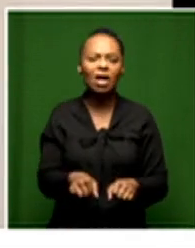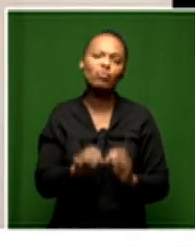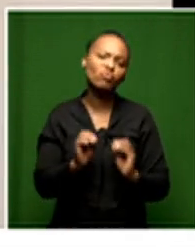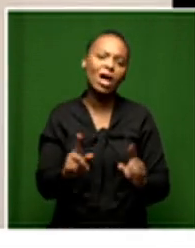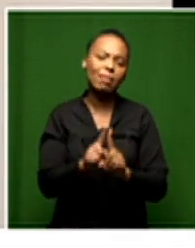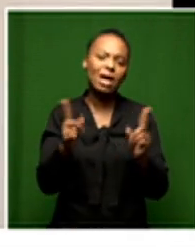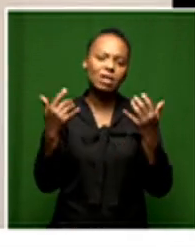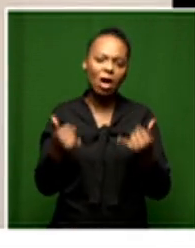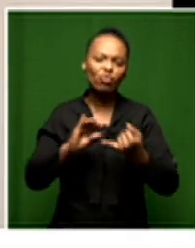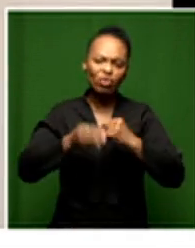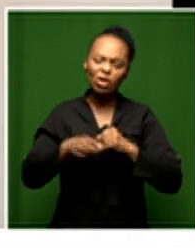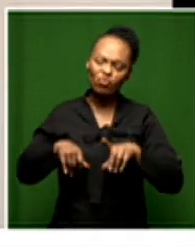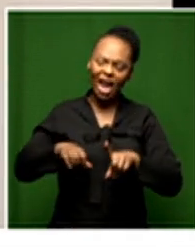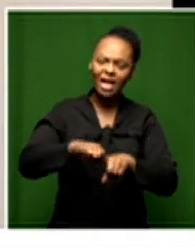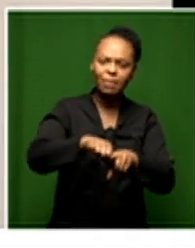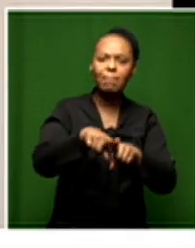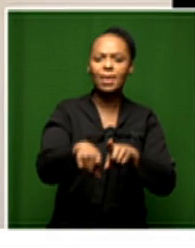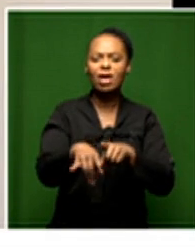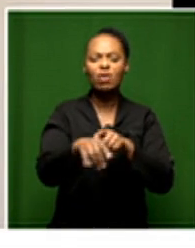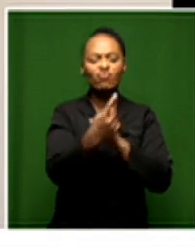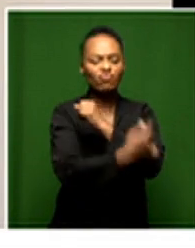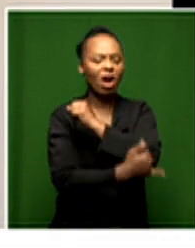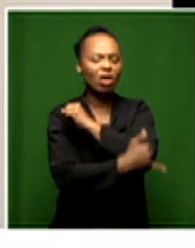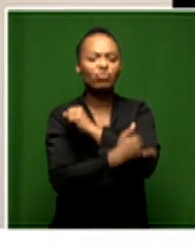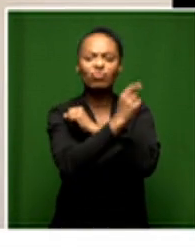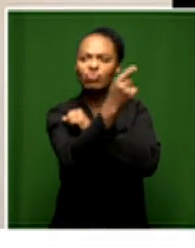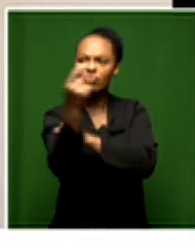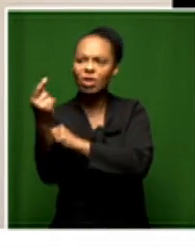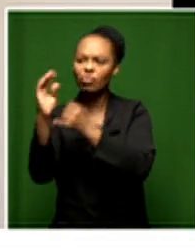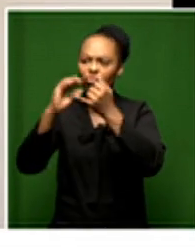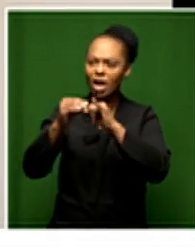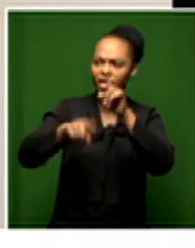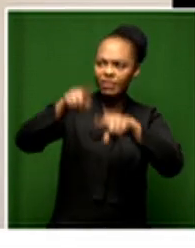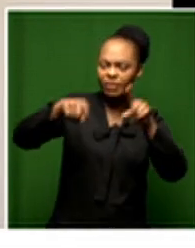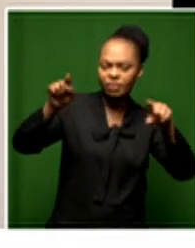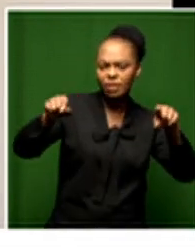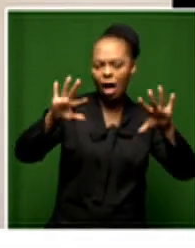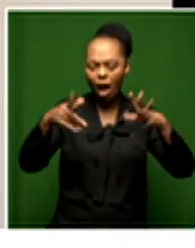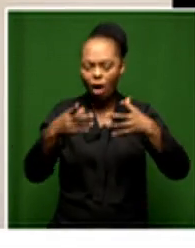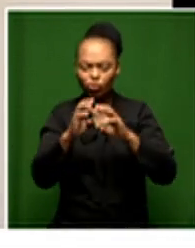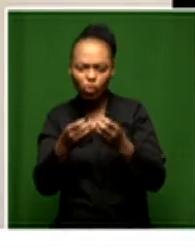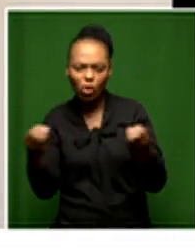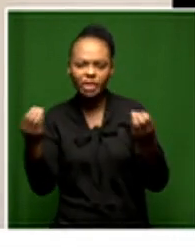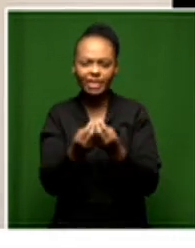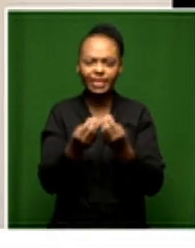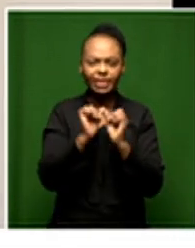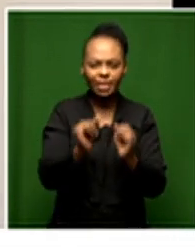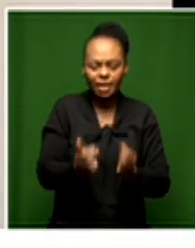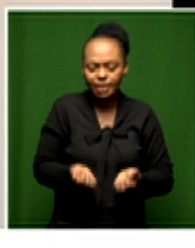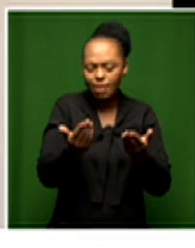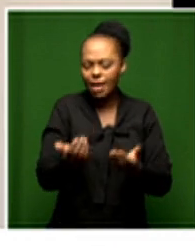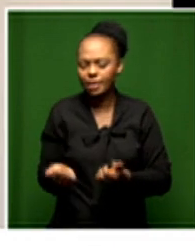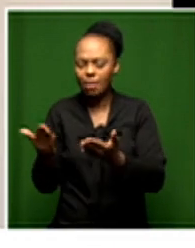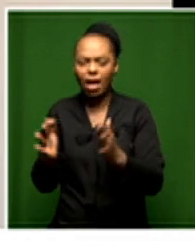up, and each country is also trying to diversify the sources of supply from